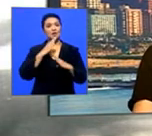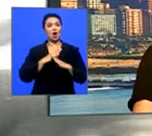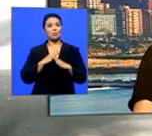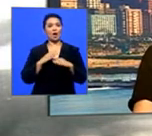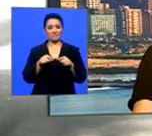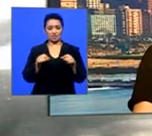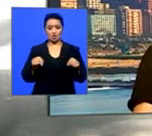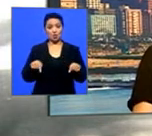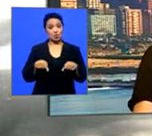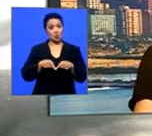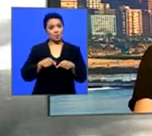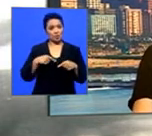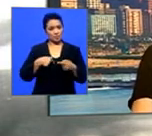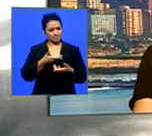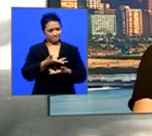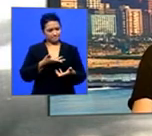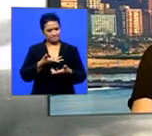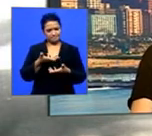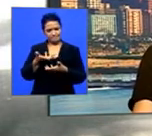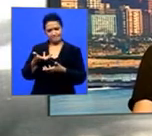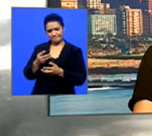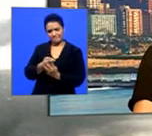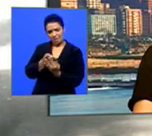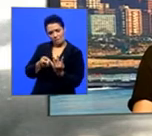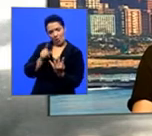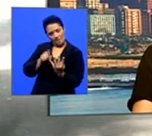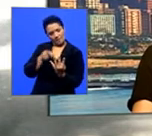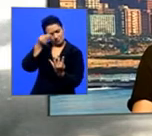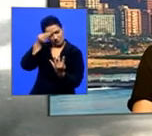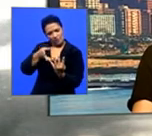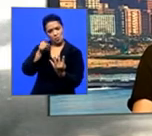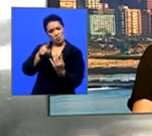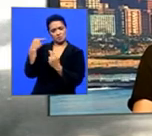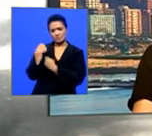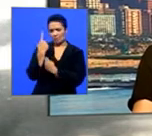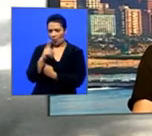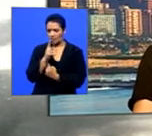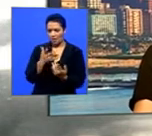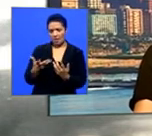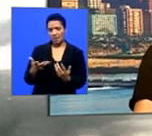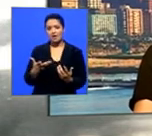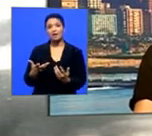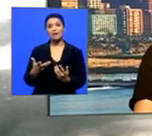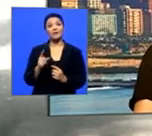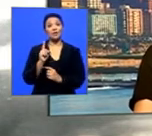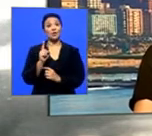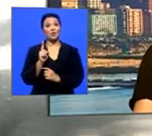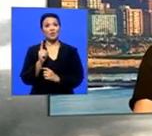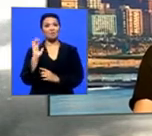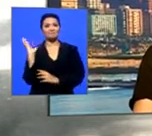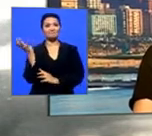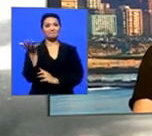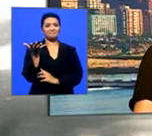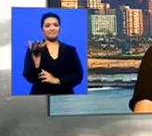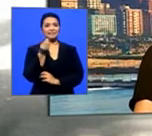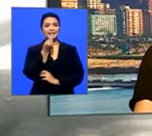he discussed again our responsibilities and imparted his thoughts around our successes. And one of the caterers brought a plate of eats, set